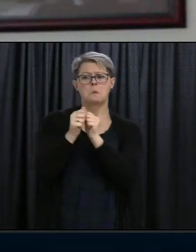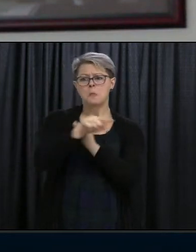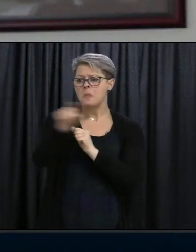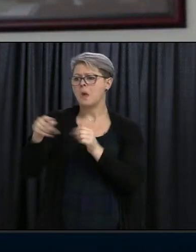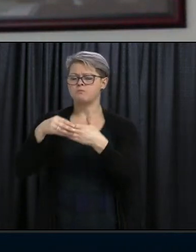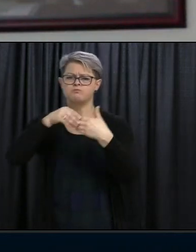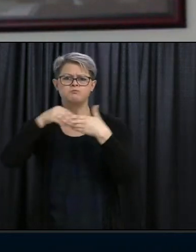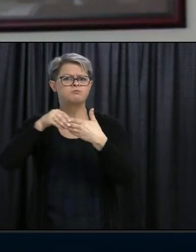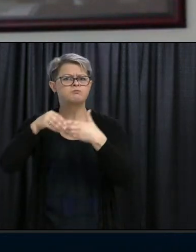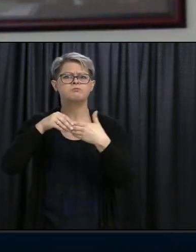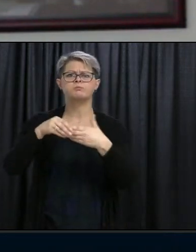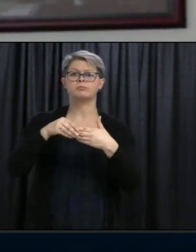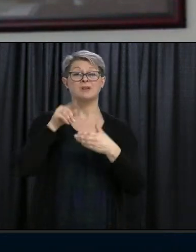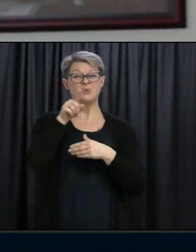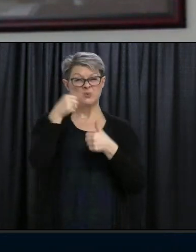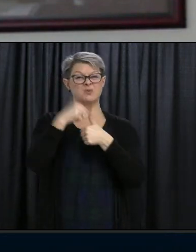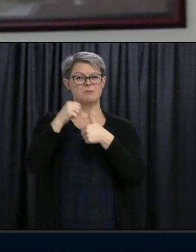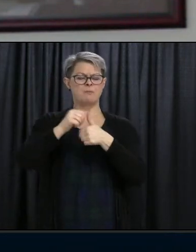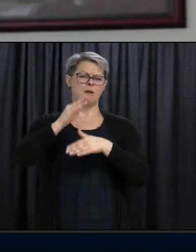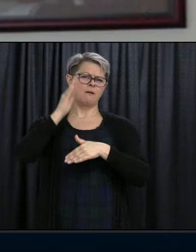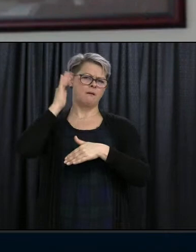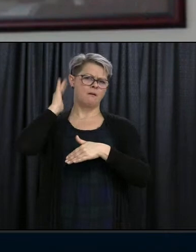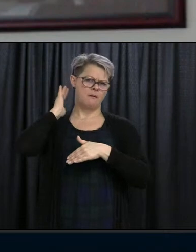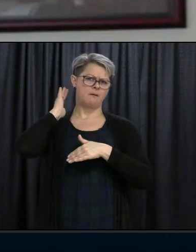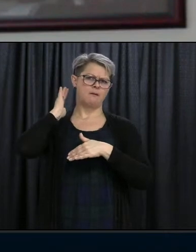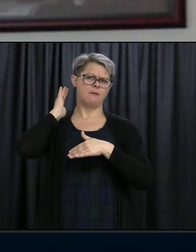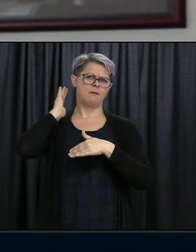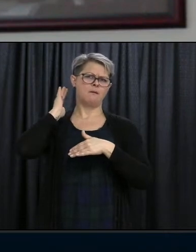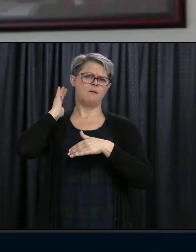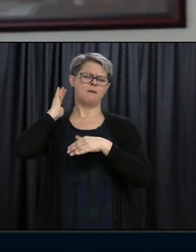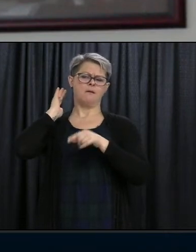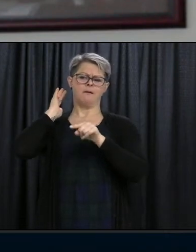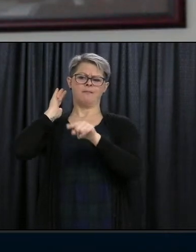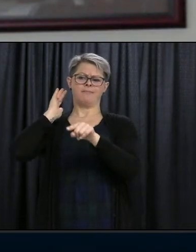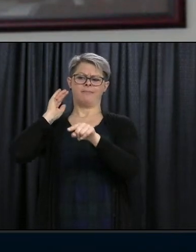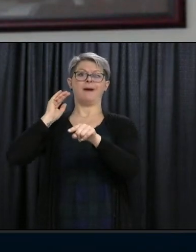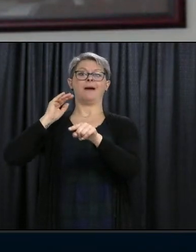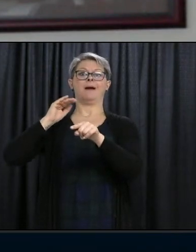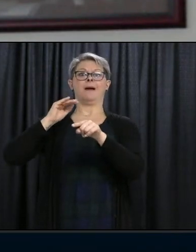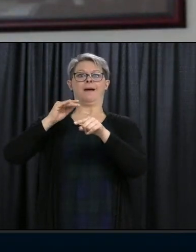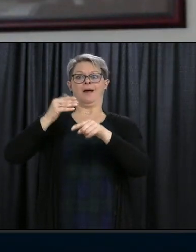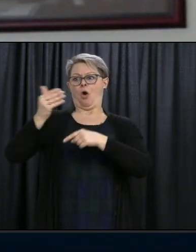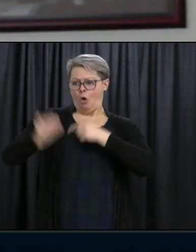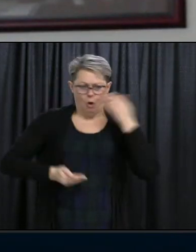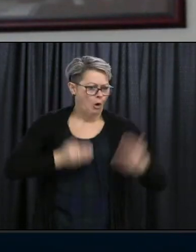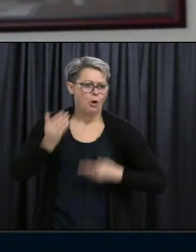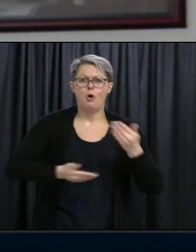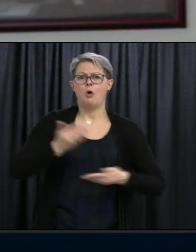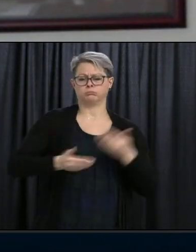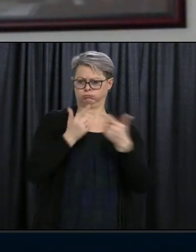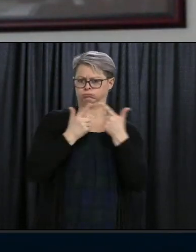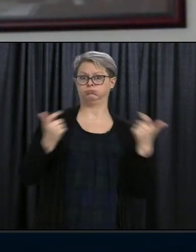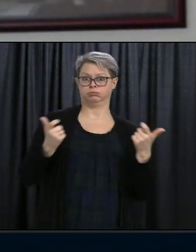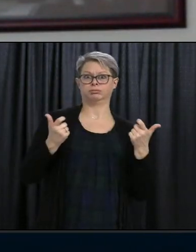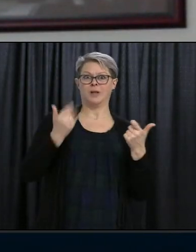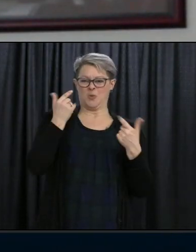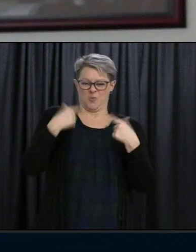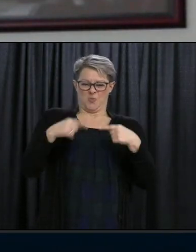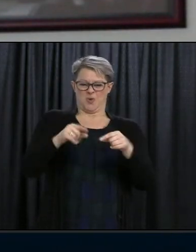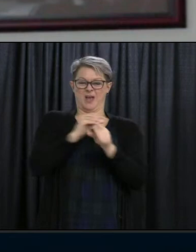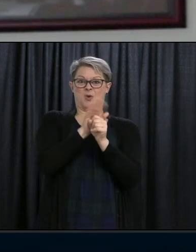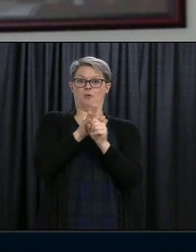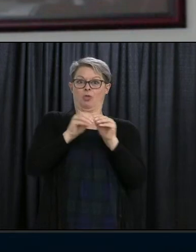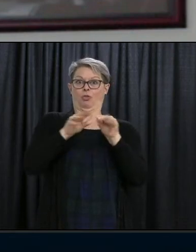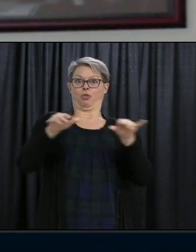scaled up, if you remember, earlier on in the evolution of the pandemic. And my understanding is that